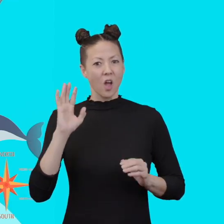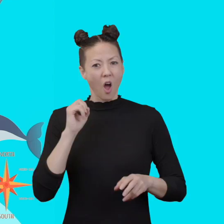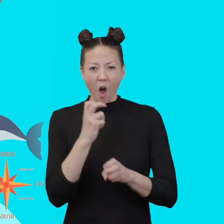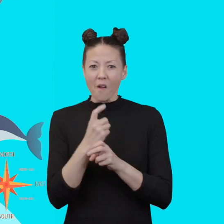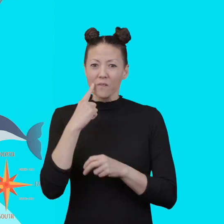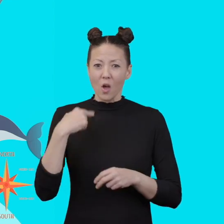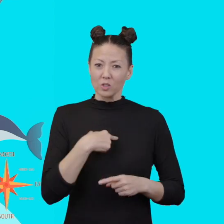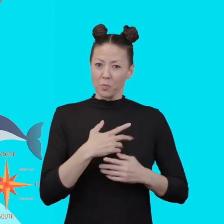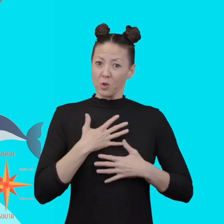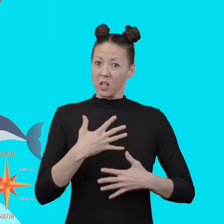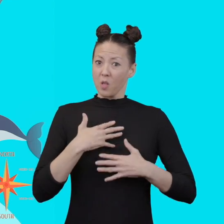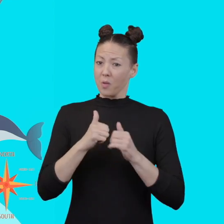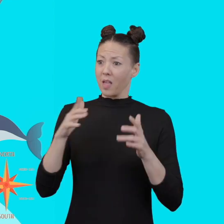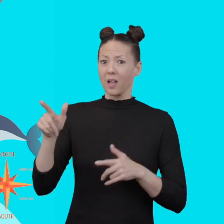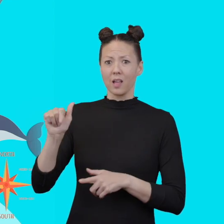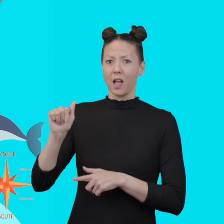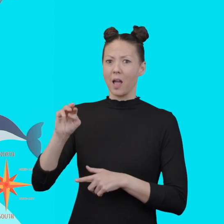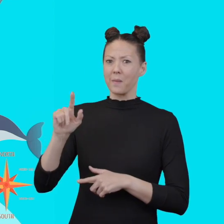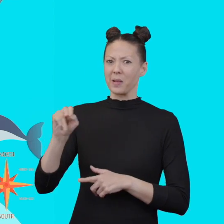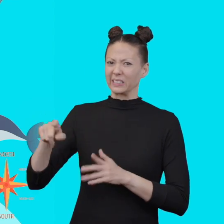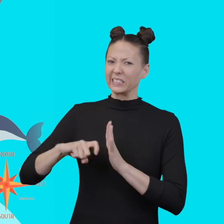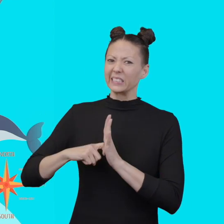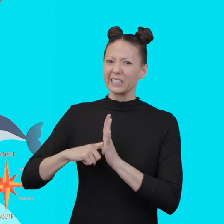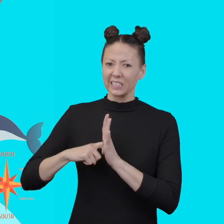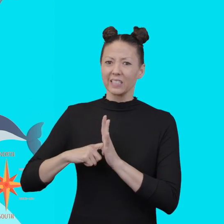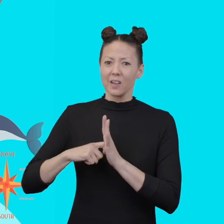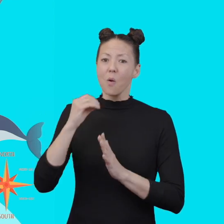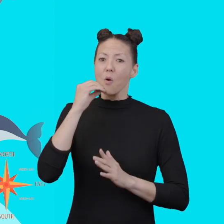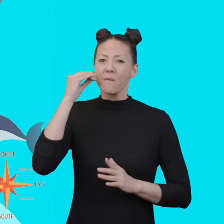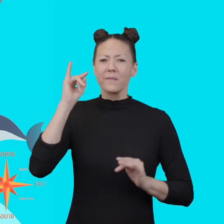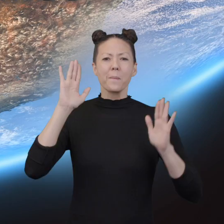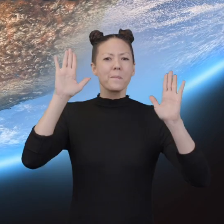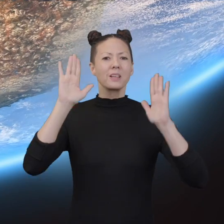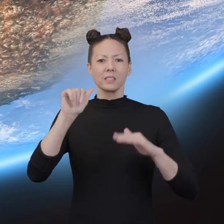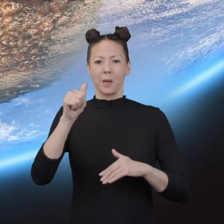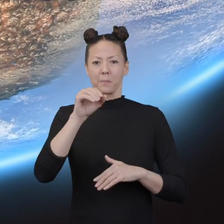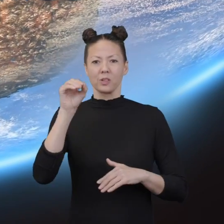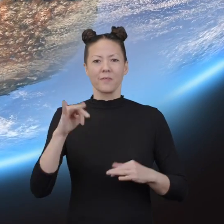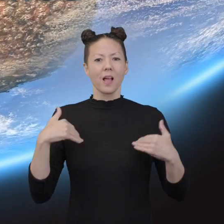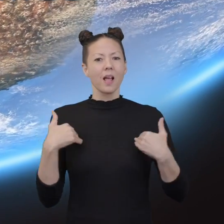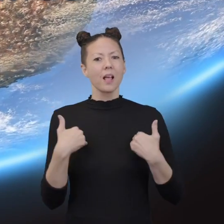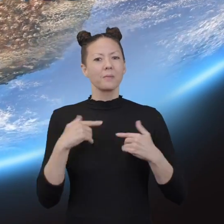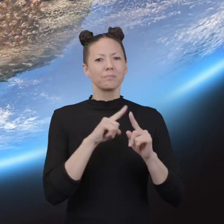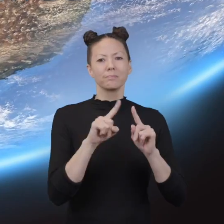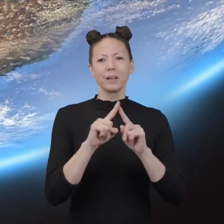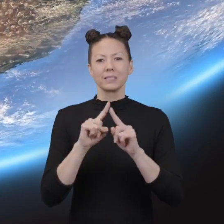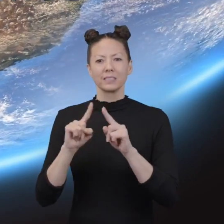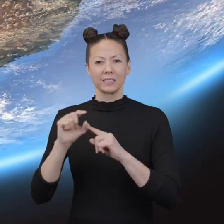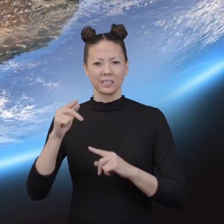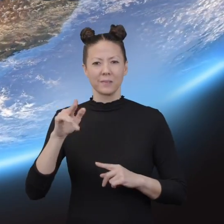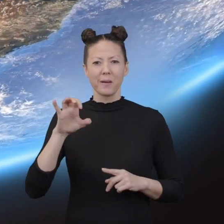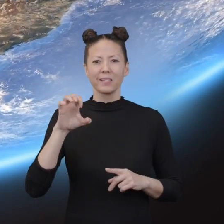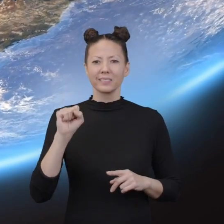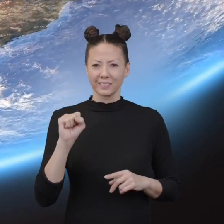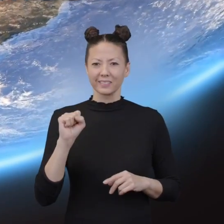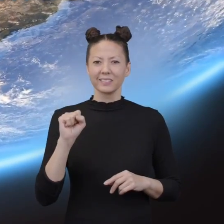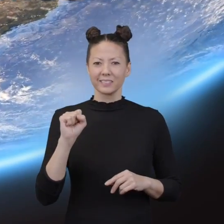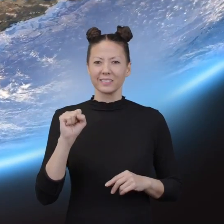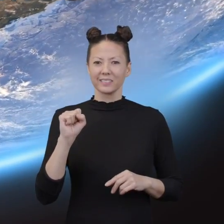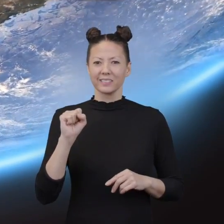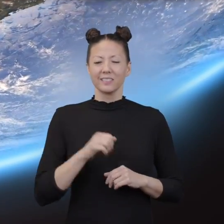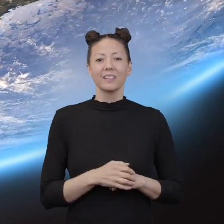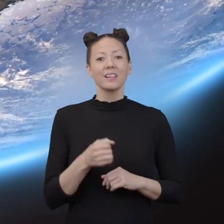home to an amazing 10% of all animal species. South America is almost 7 million